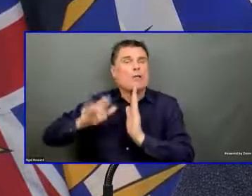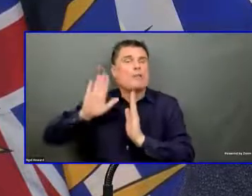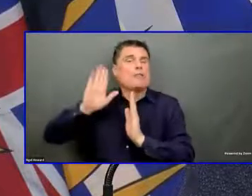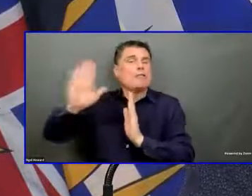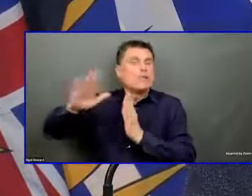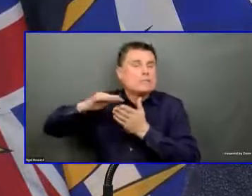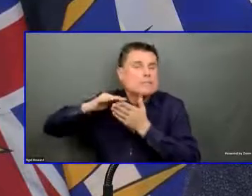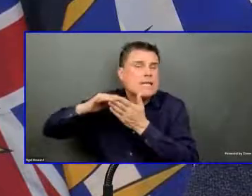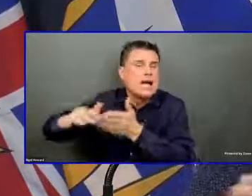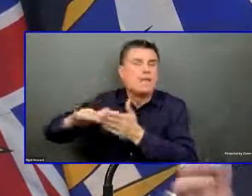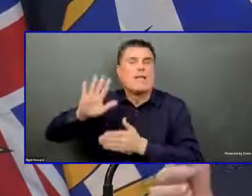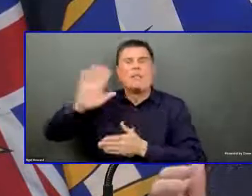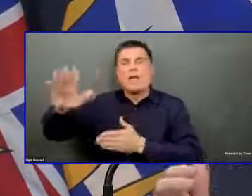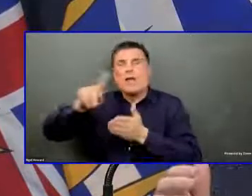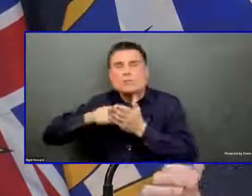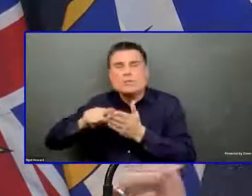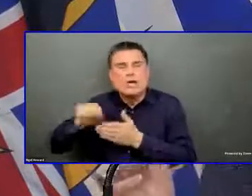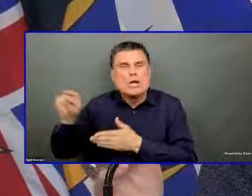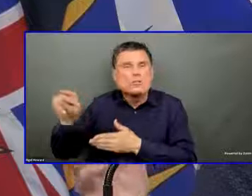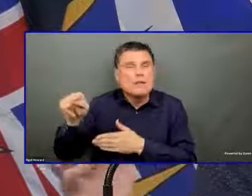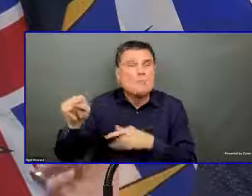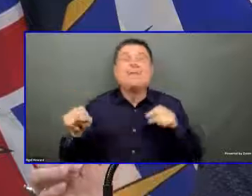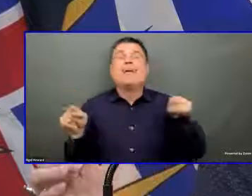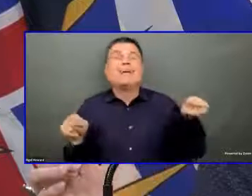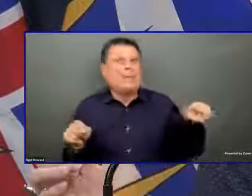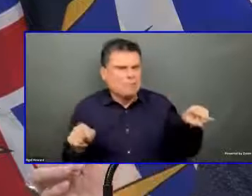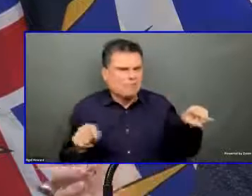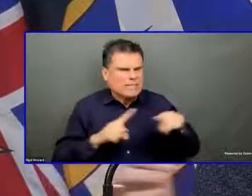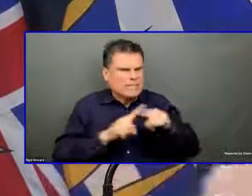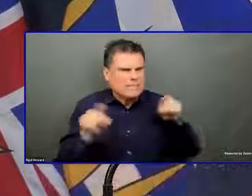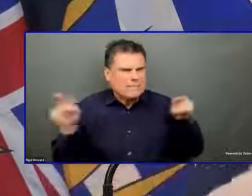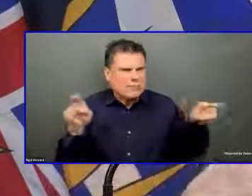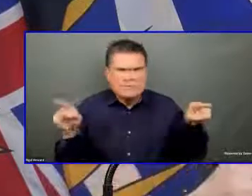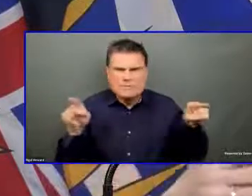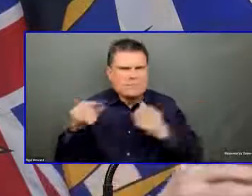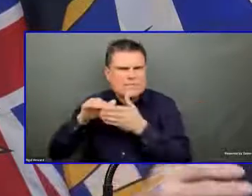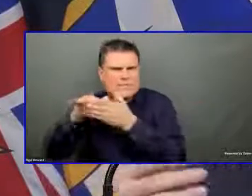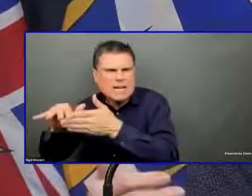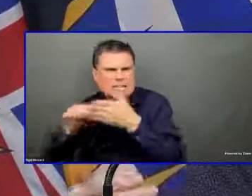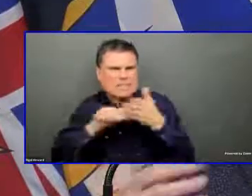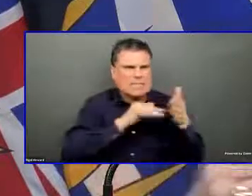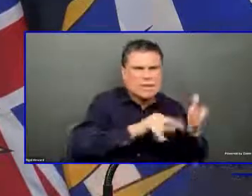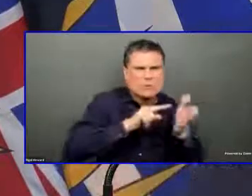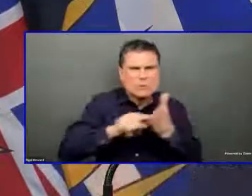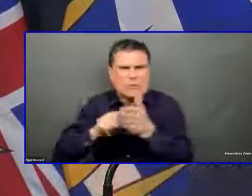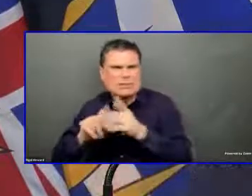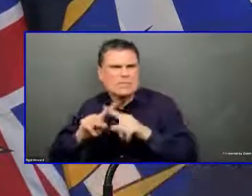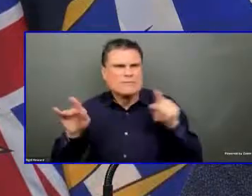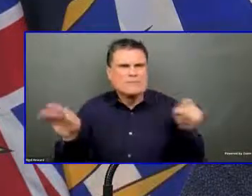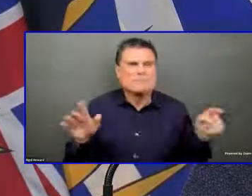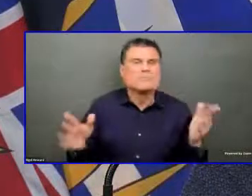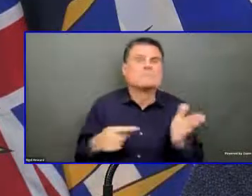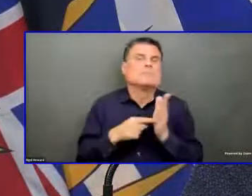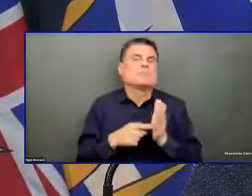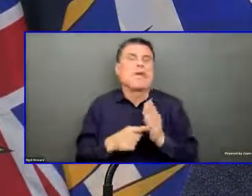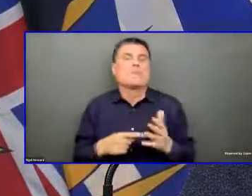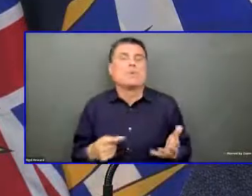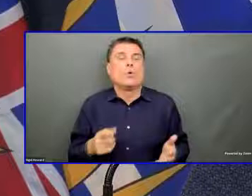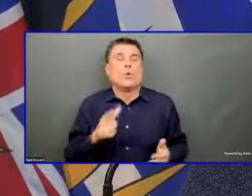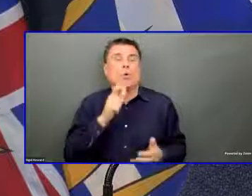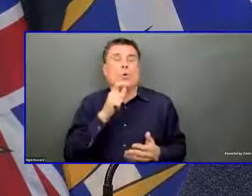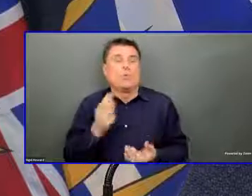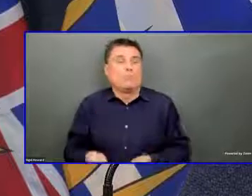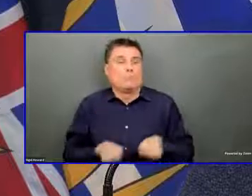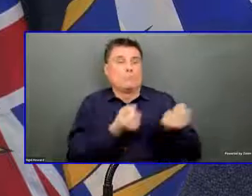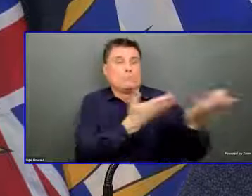ICU, there's a period of time of recovery that can last a long time, no matter what the cause was of them being in the ICU.